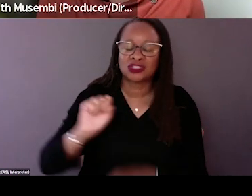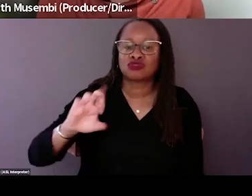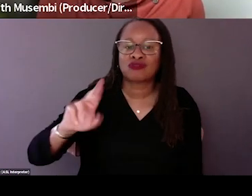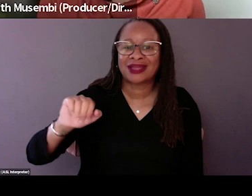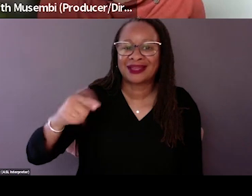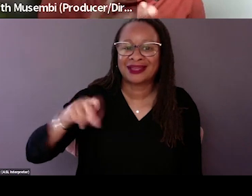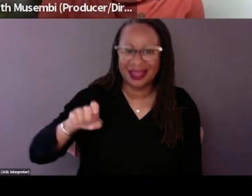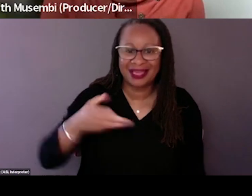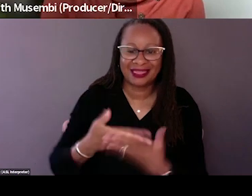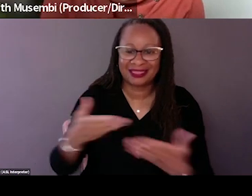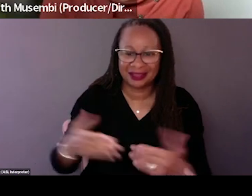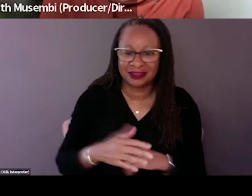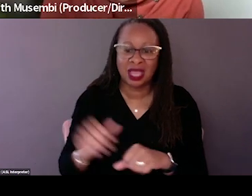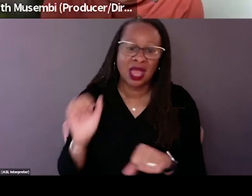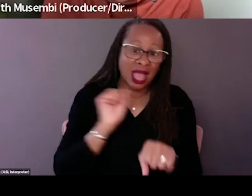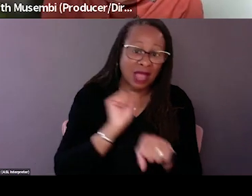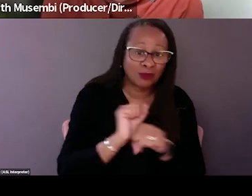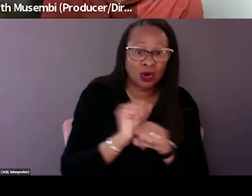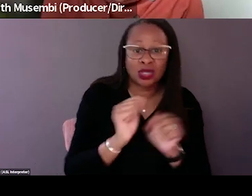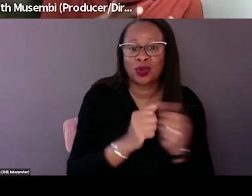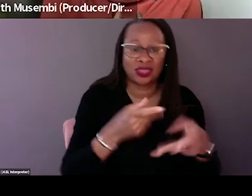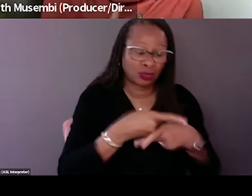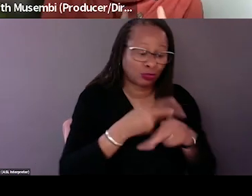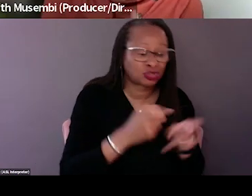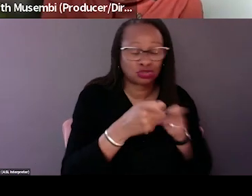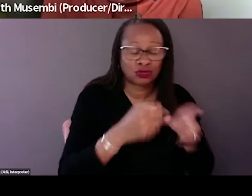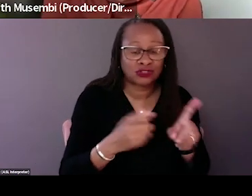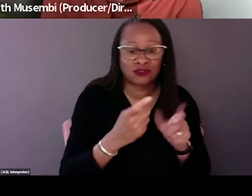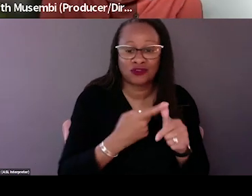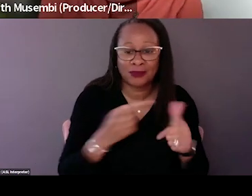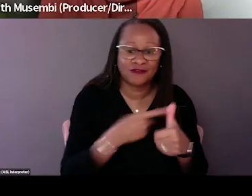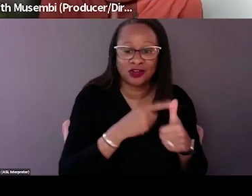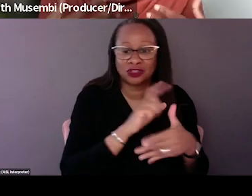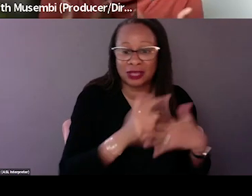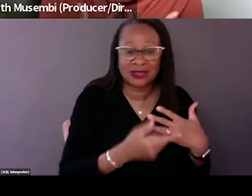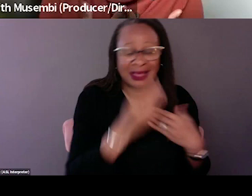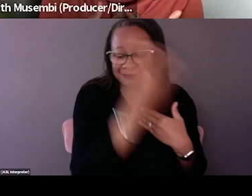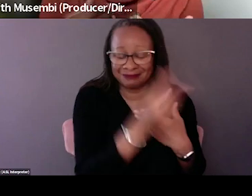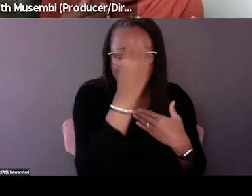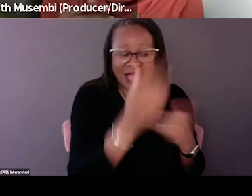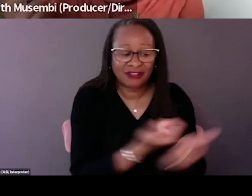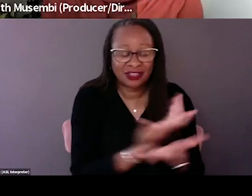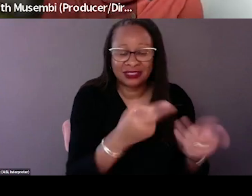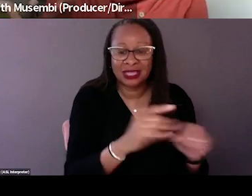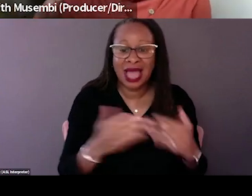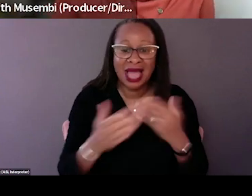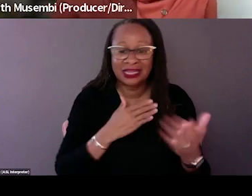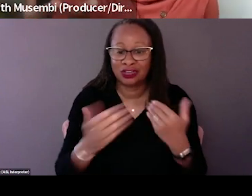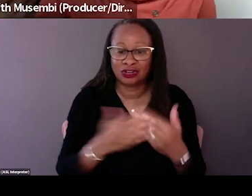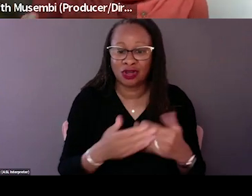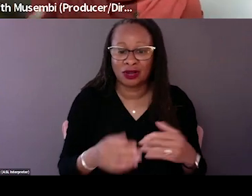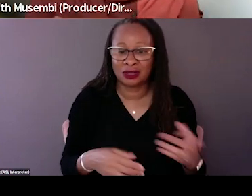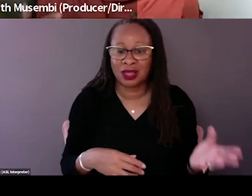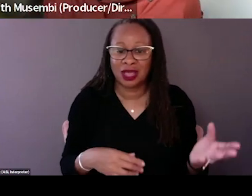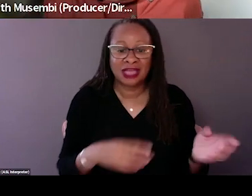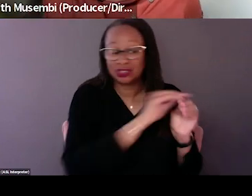I'm dealing with the producer director from the first episode, and I'm telling her everything that's happening. And I didn't even know that, you know, she's feeding it back to Chloe,